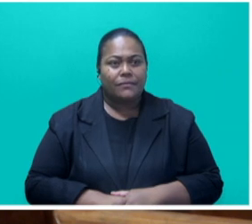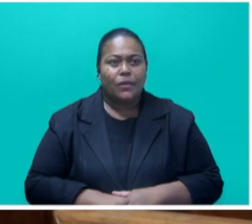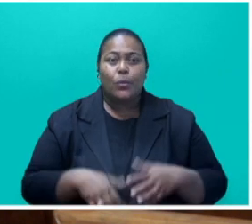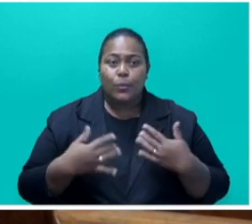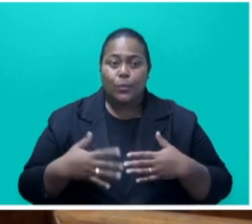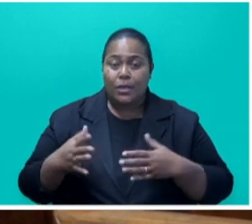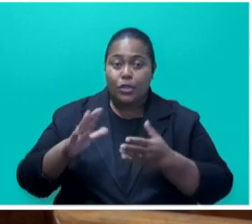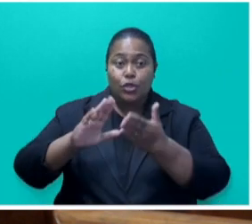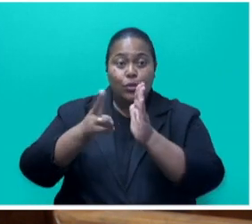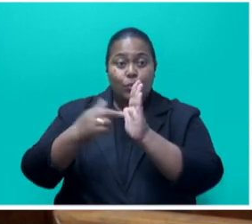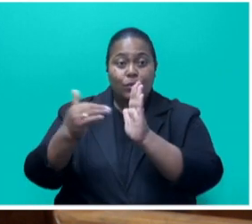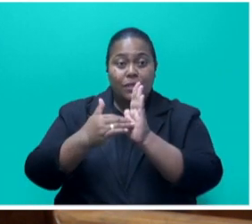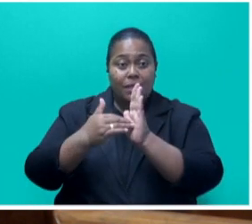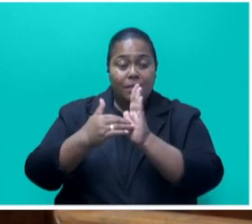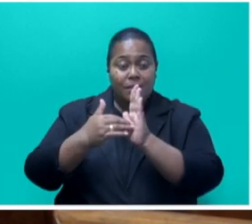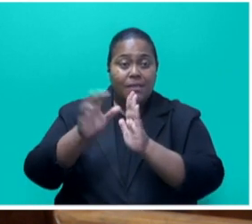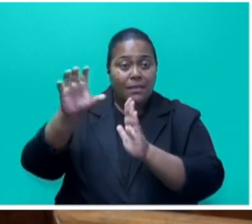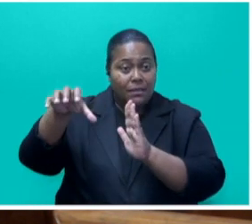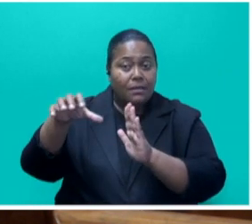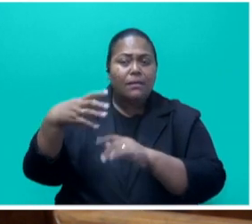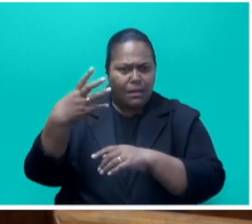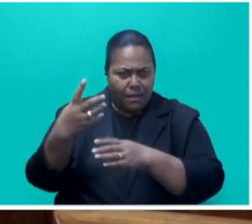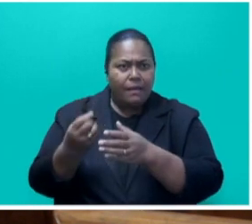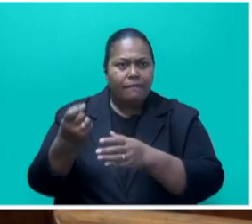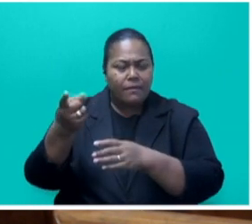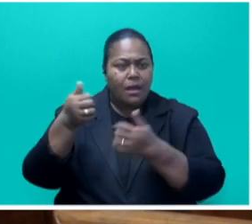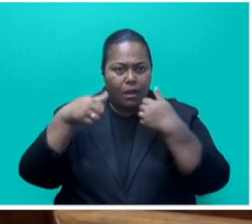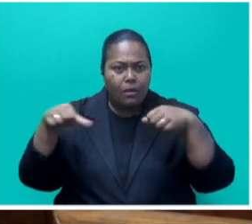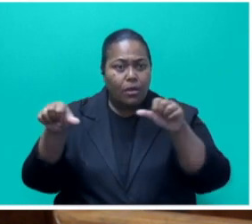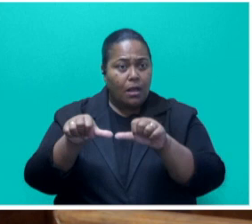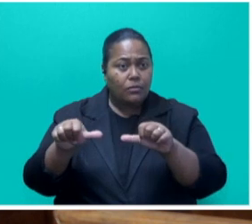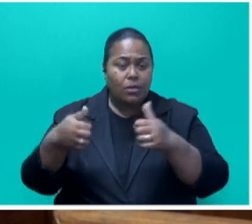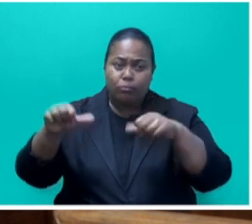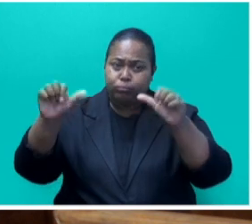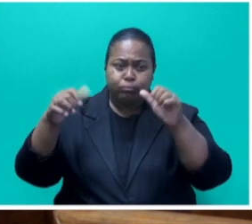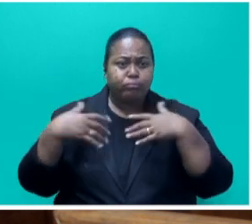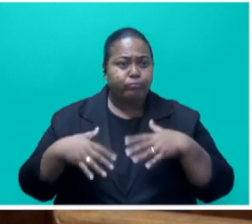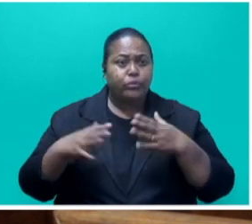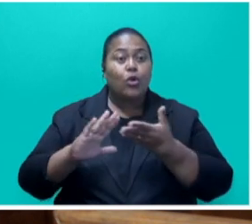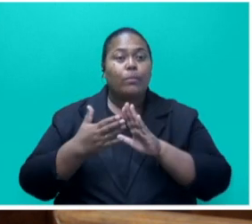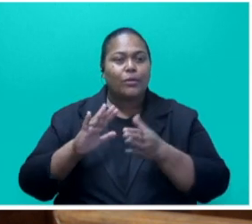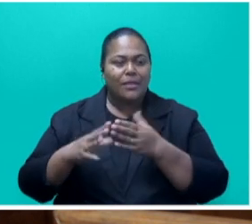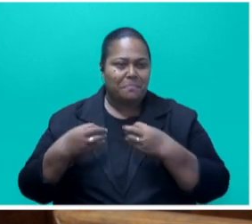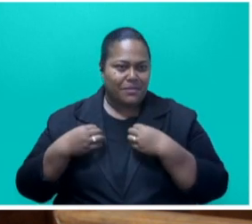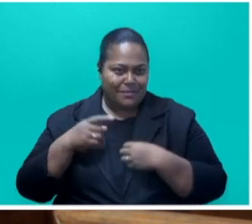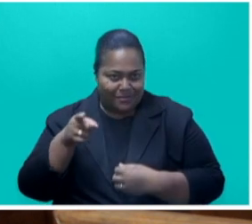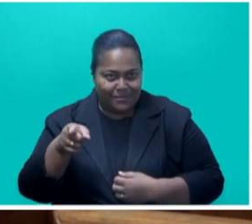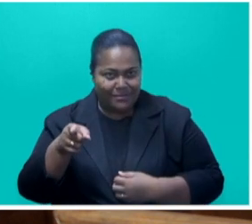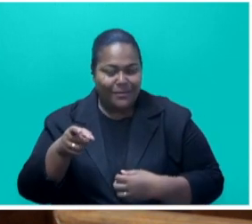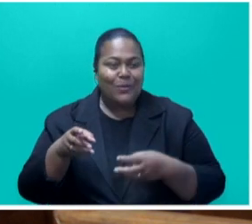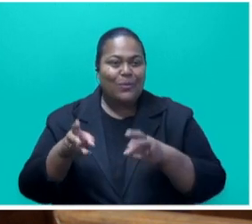Zealand has been in terms of agriculture through the cooperative model.